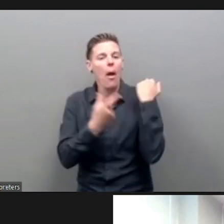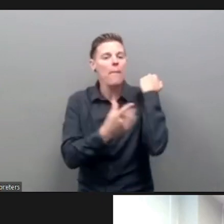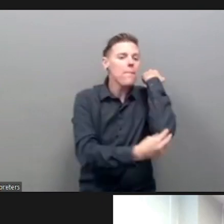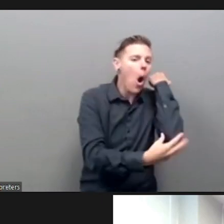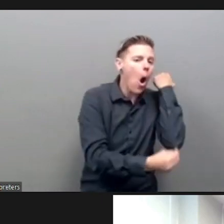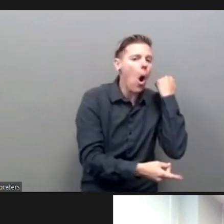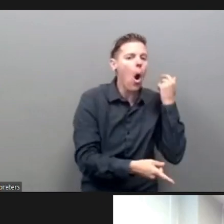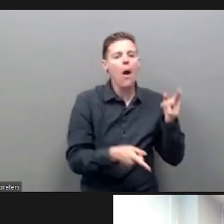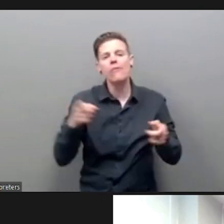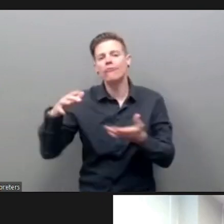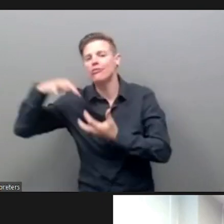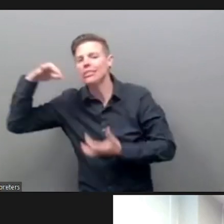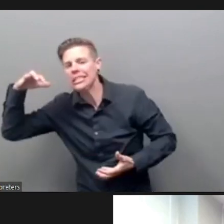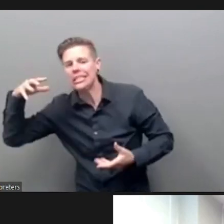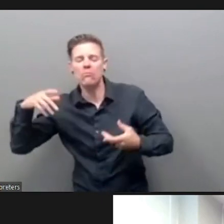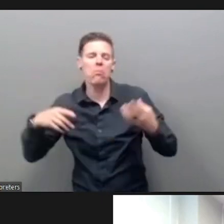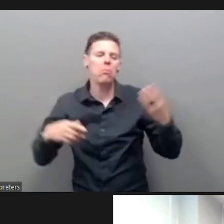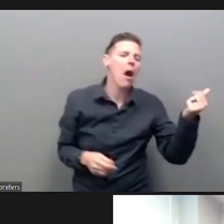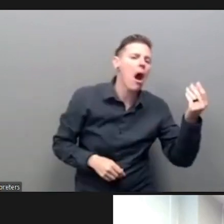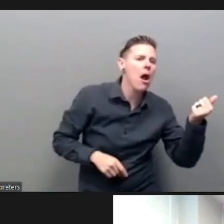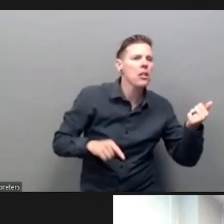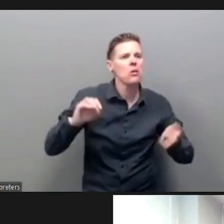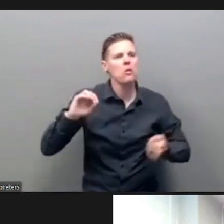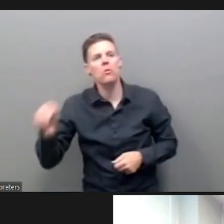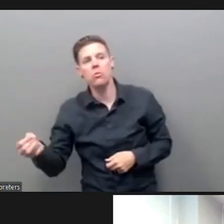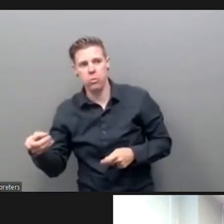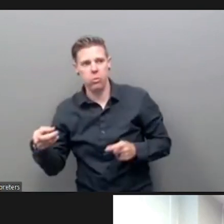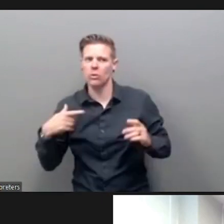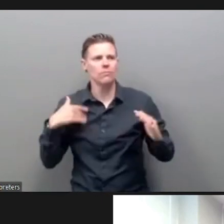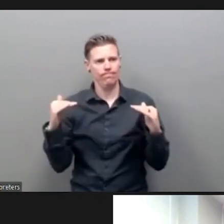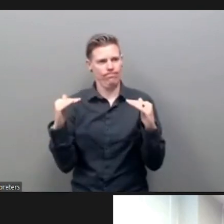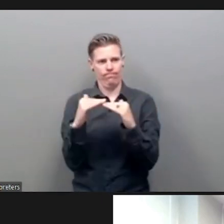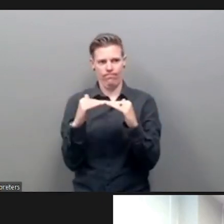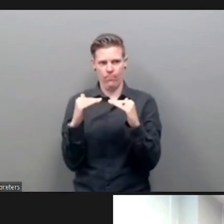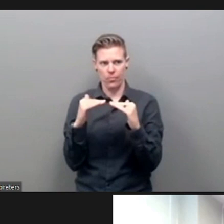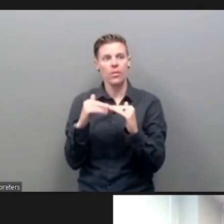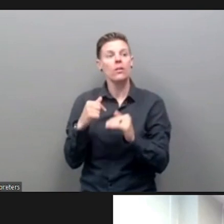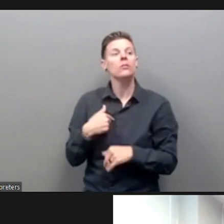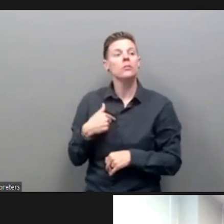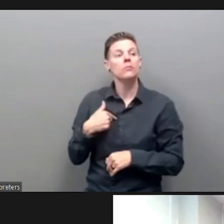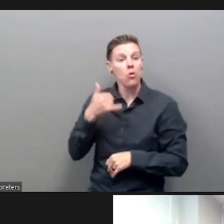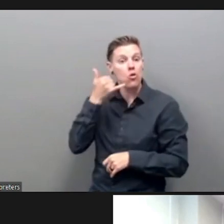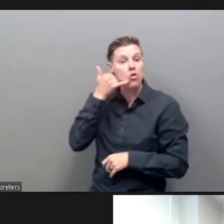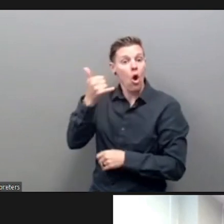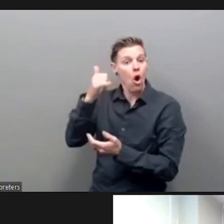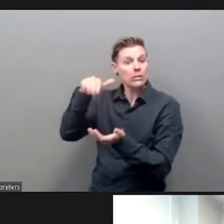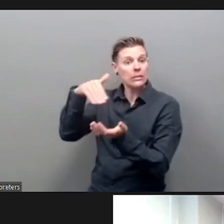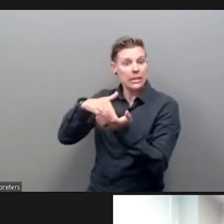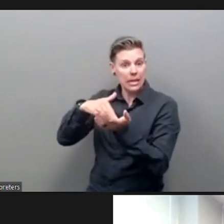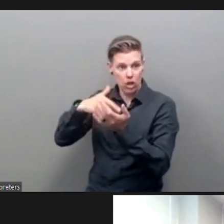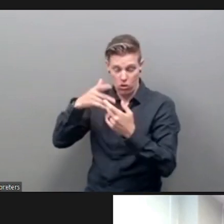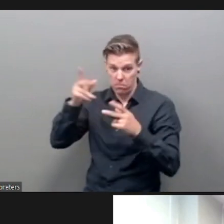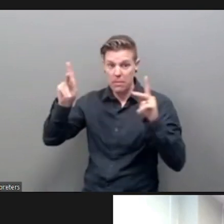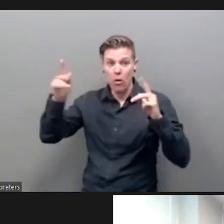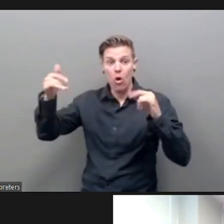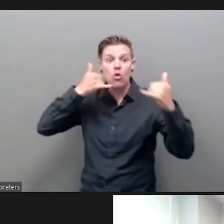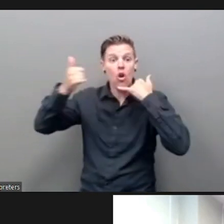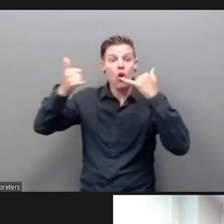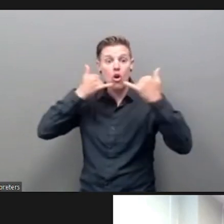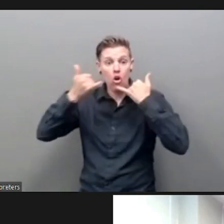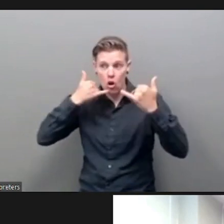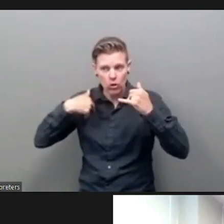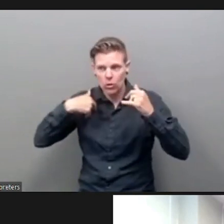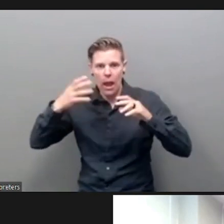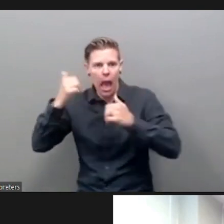her team is running, is that ability to look at everything across the whole state and having visibility on the